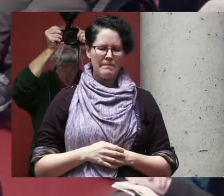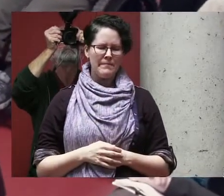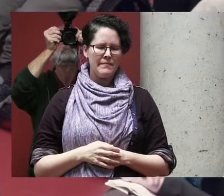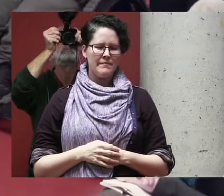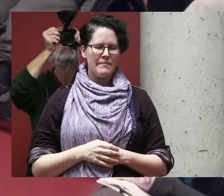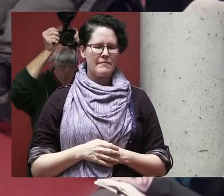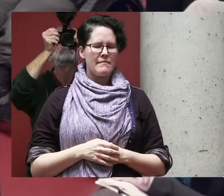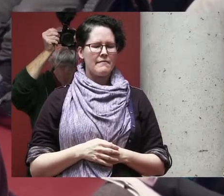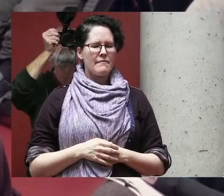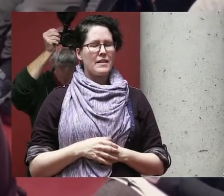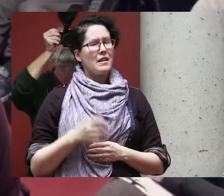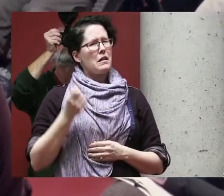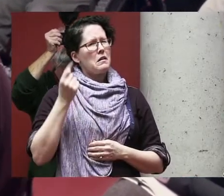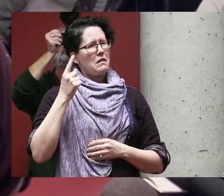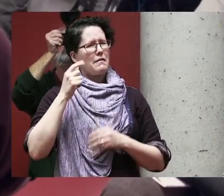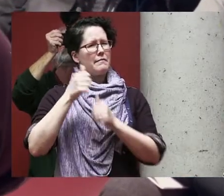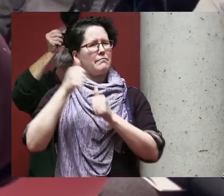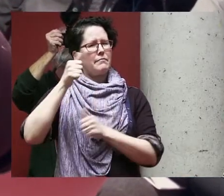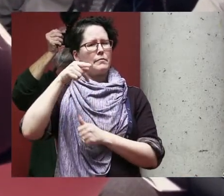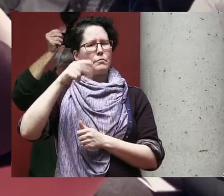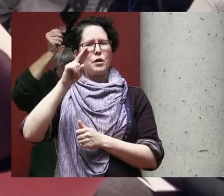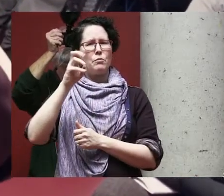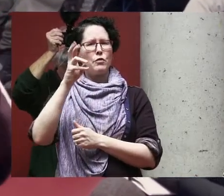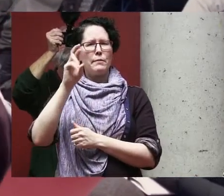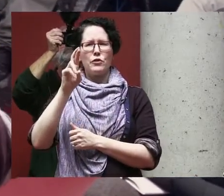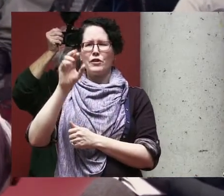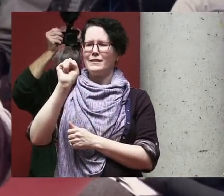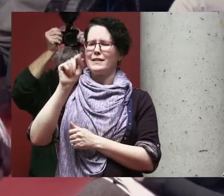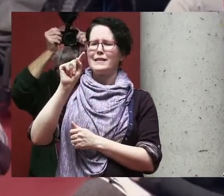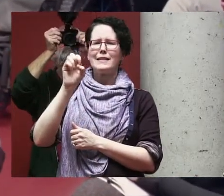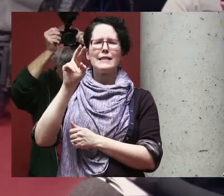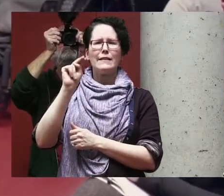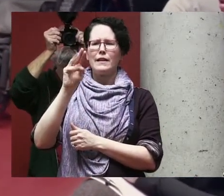to say he is not putting any more funding into nursing homes.